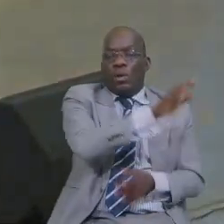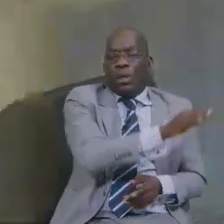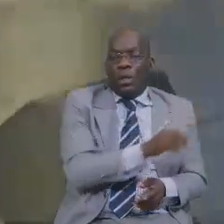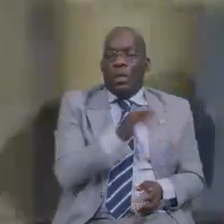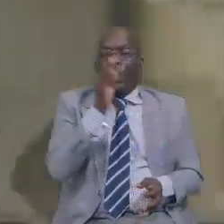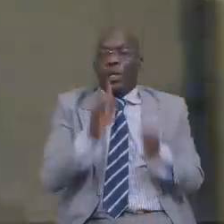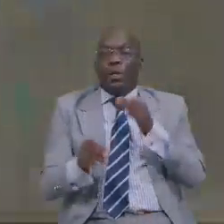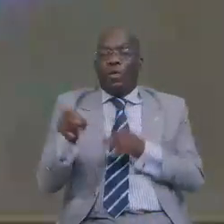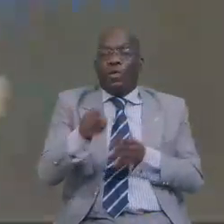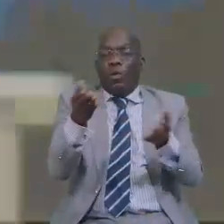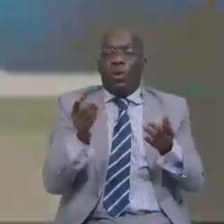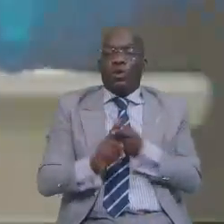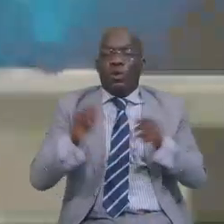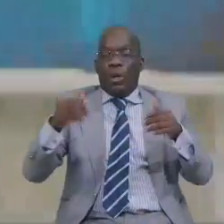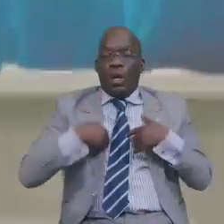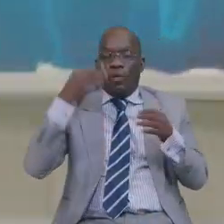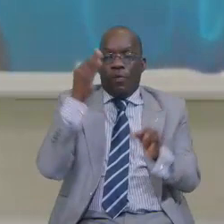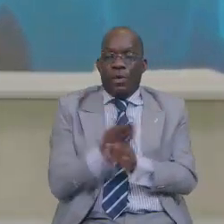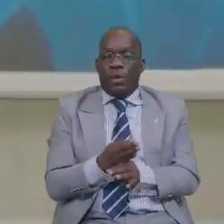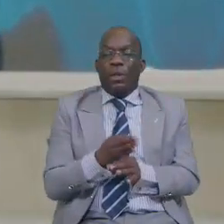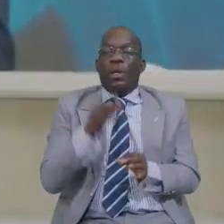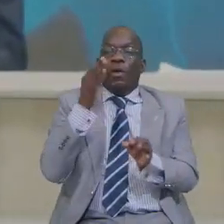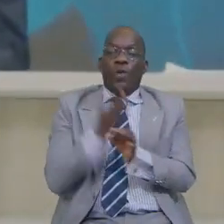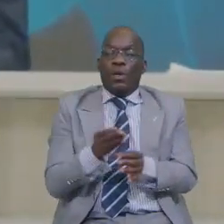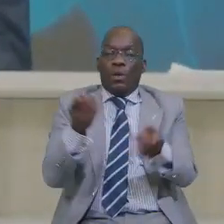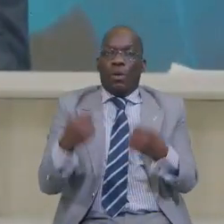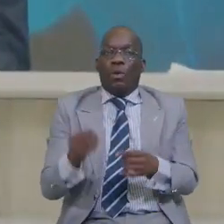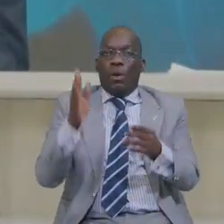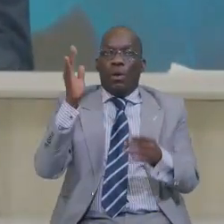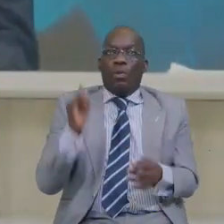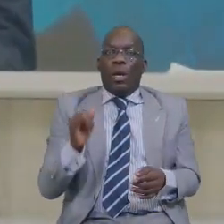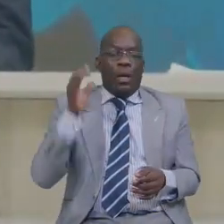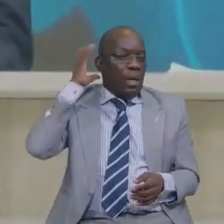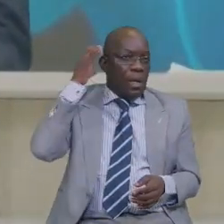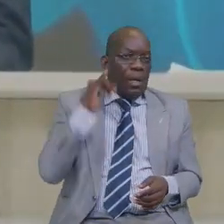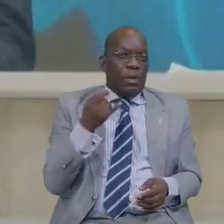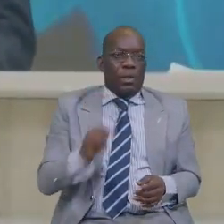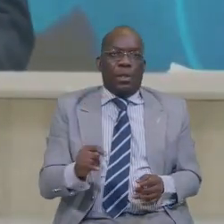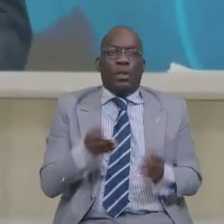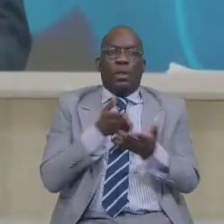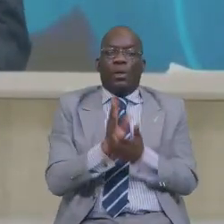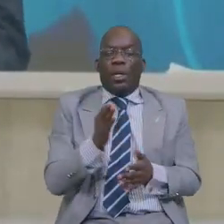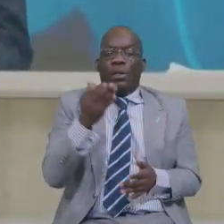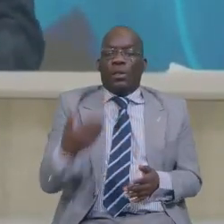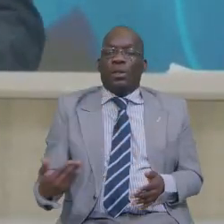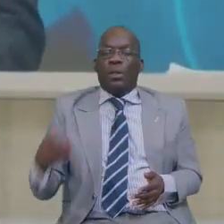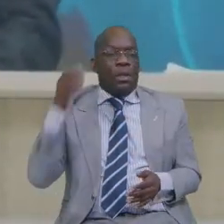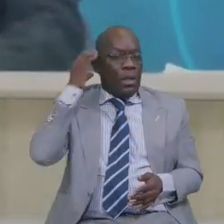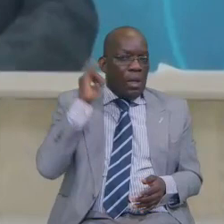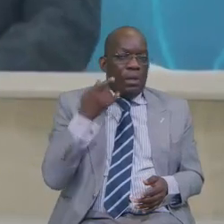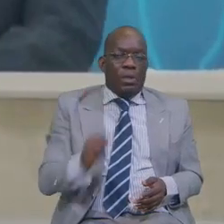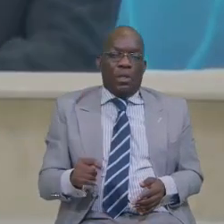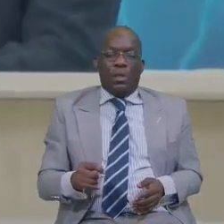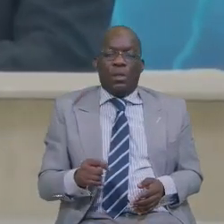faith, faith comes by hearing the right thing, hearing the words of Jesus, hearing the ministry of Jesus,